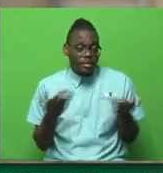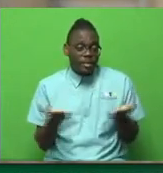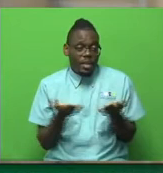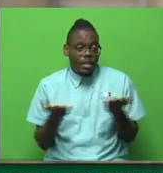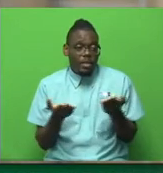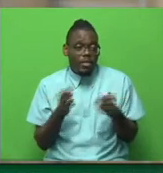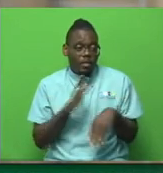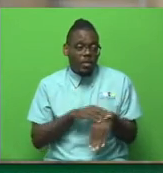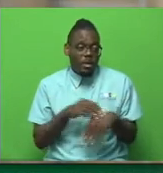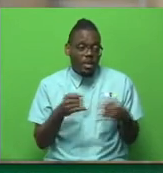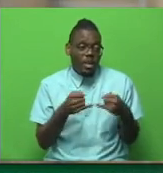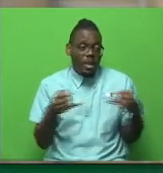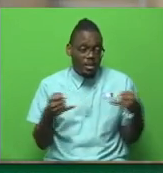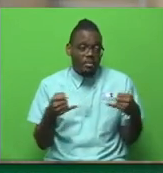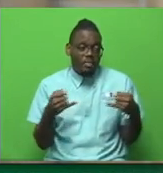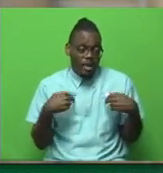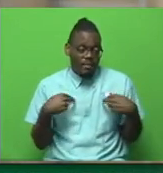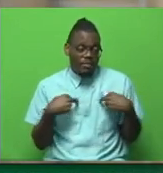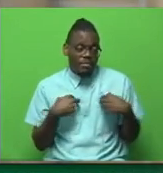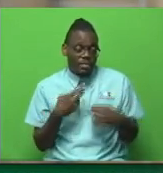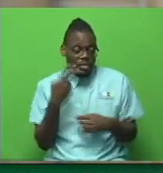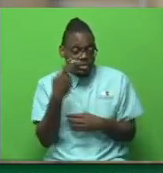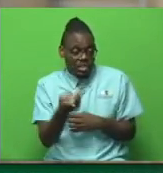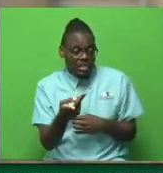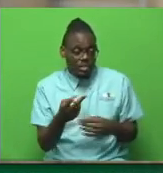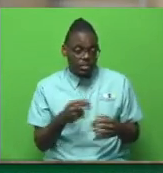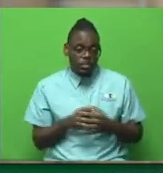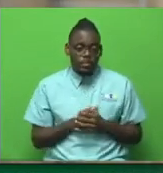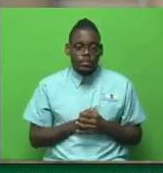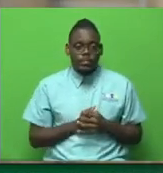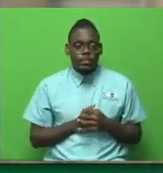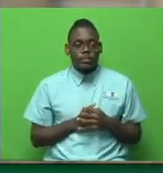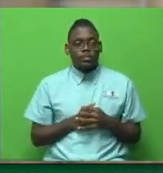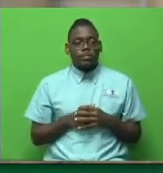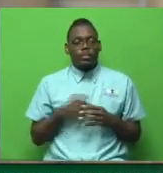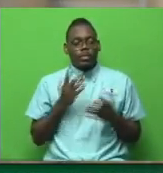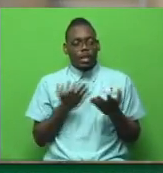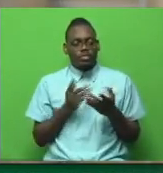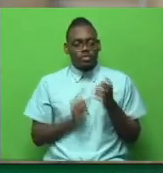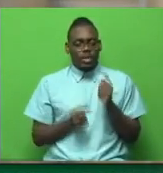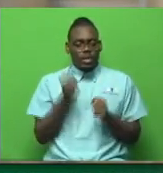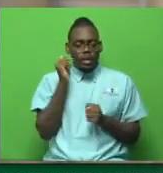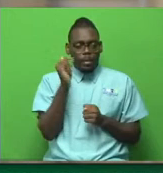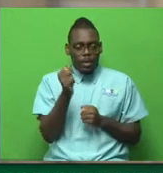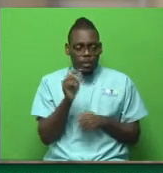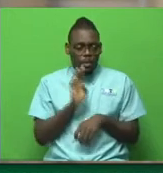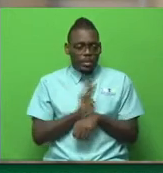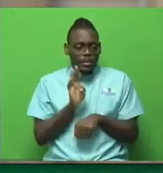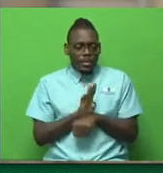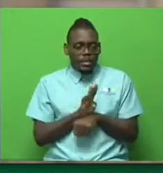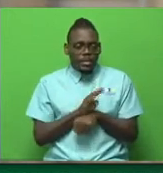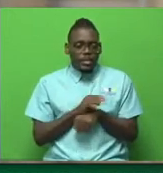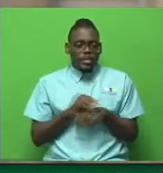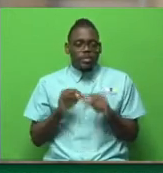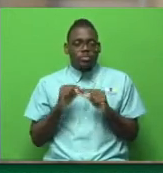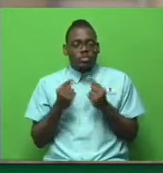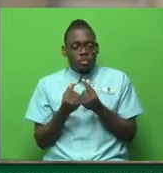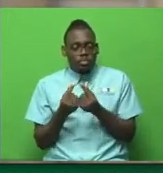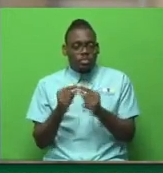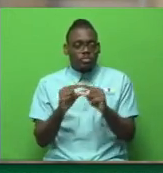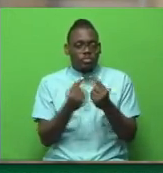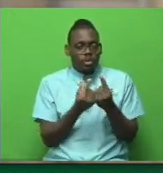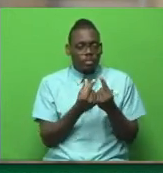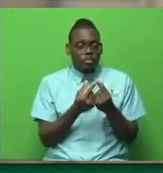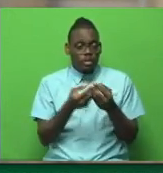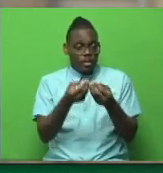confusing is that the Tobago business chamber was one of the organizations that contributed to the development of